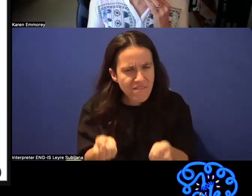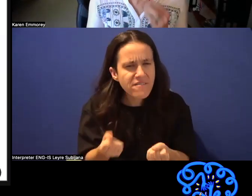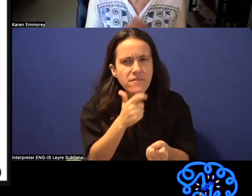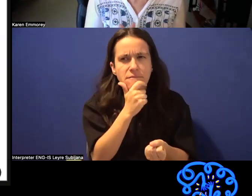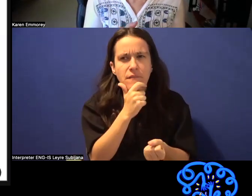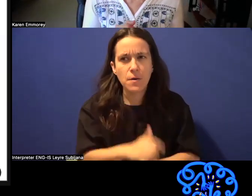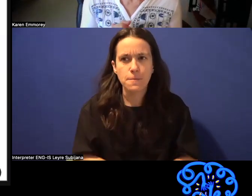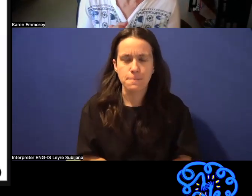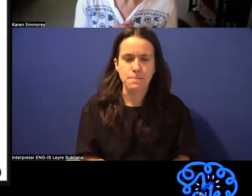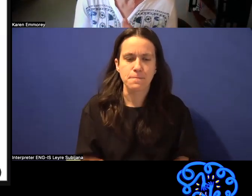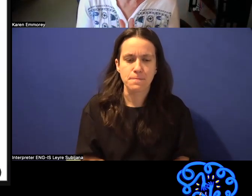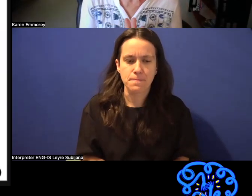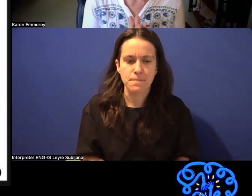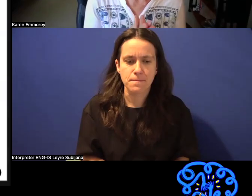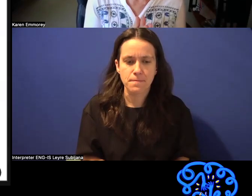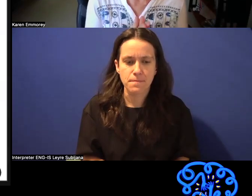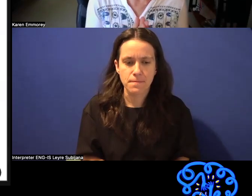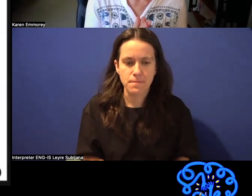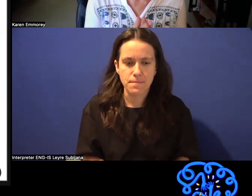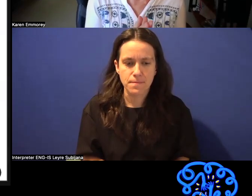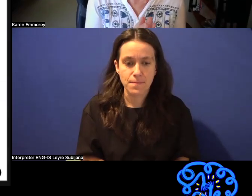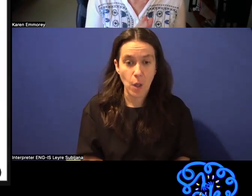So what you can see is